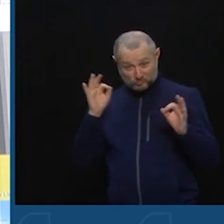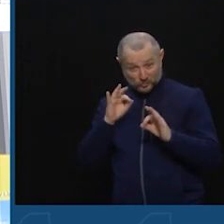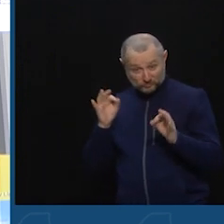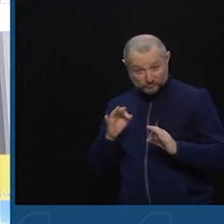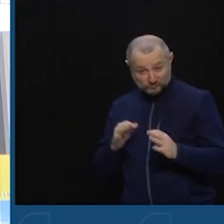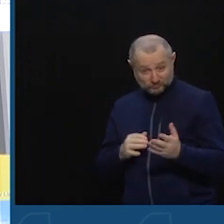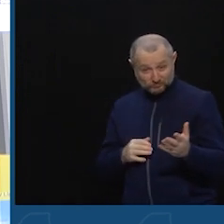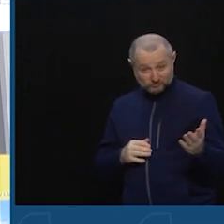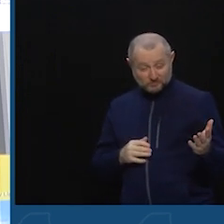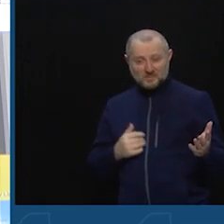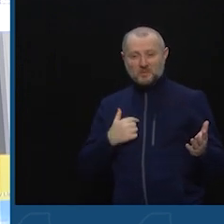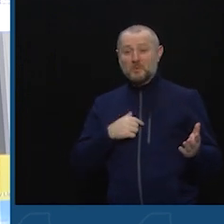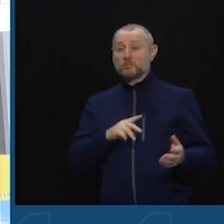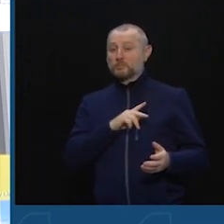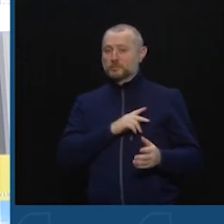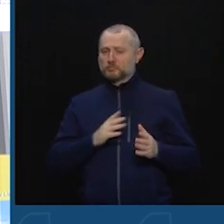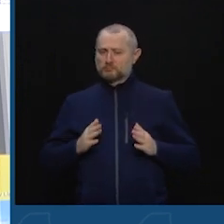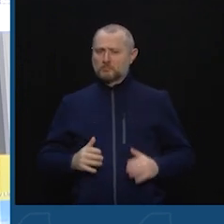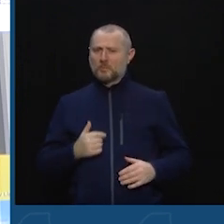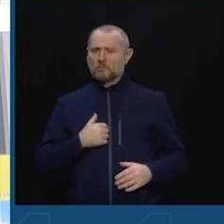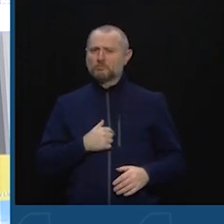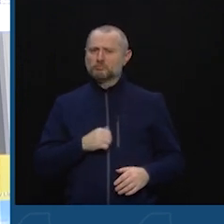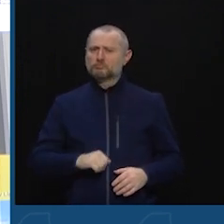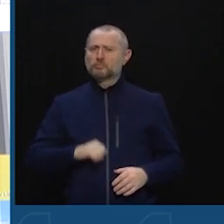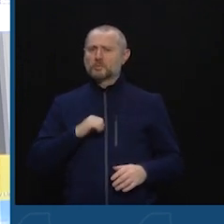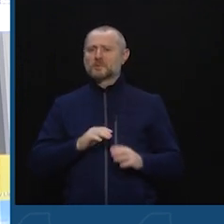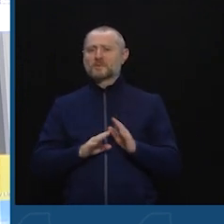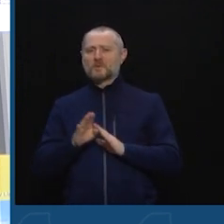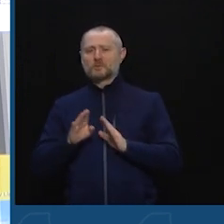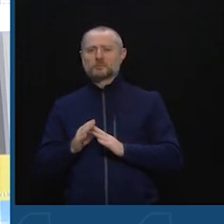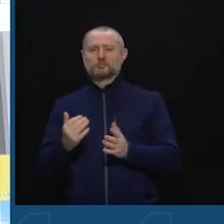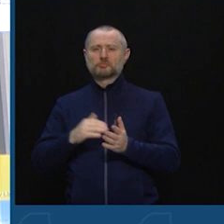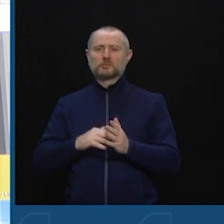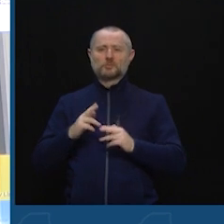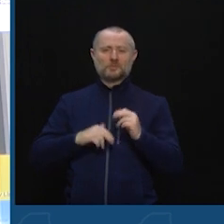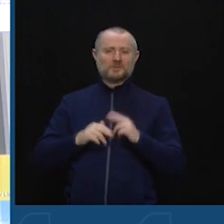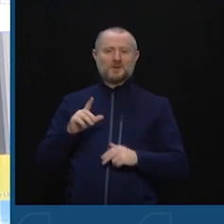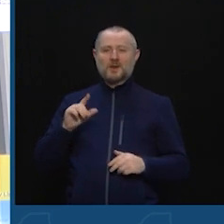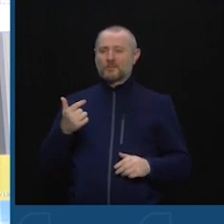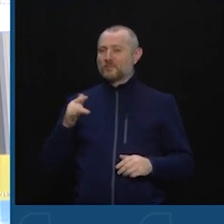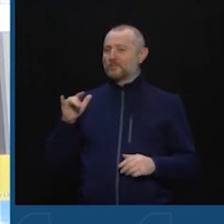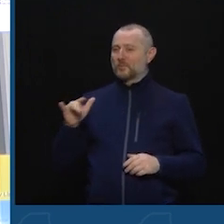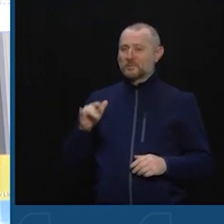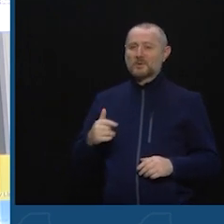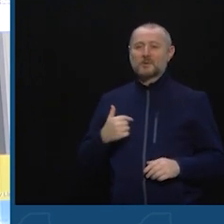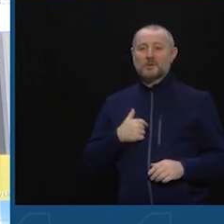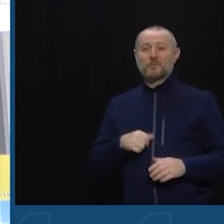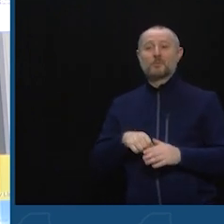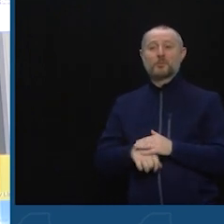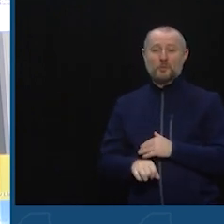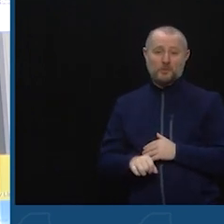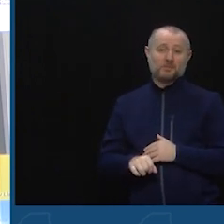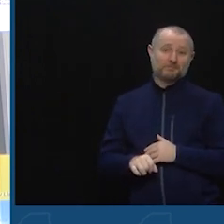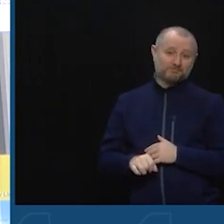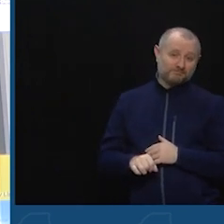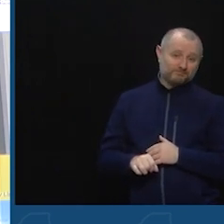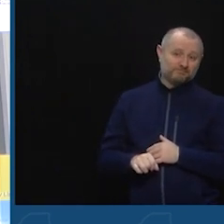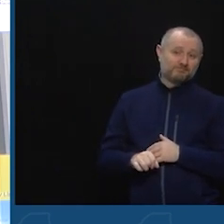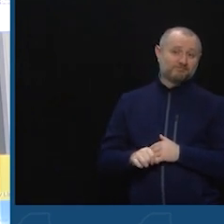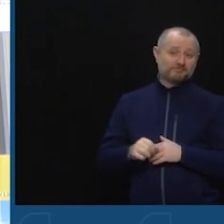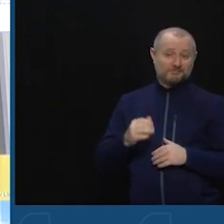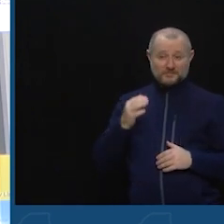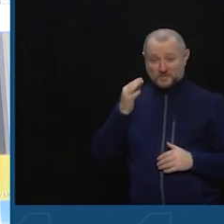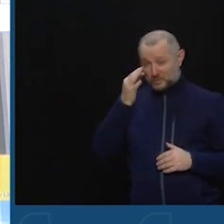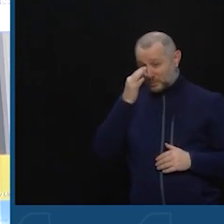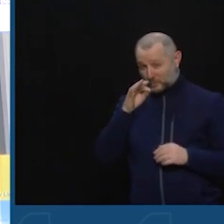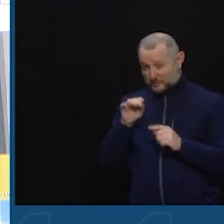very personal pride in the development and reconstruction of LaGuardia Airport. I was born just a few minutes from here in the